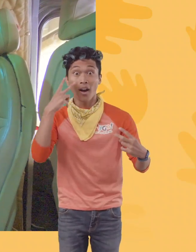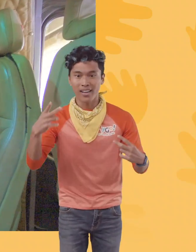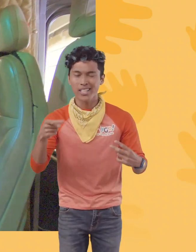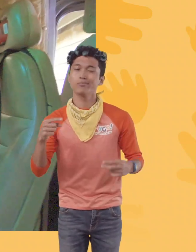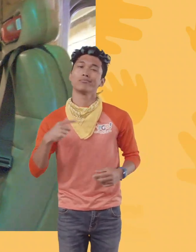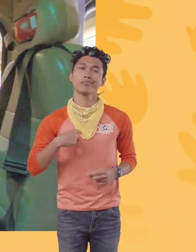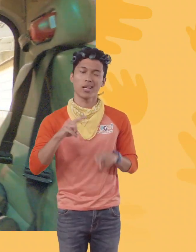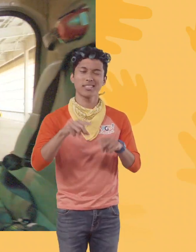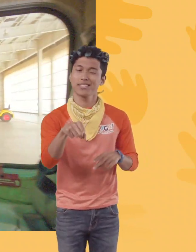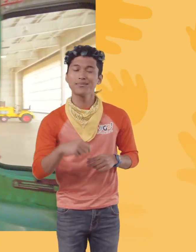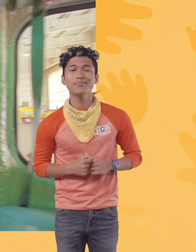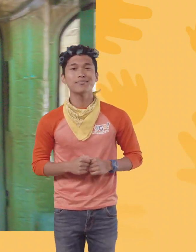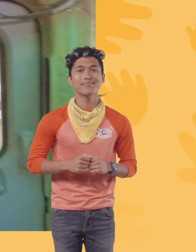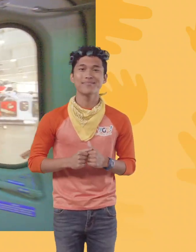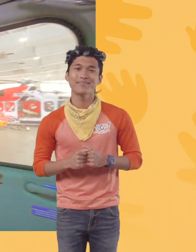to this one.